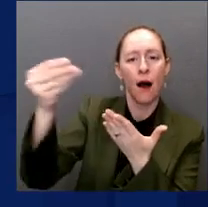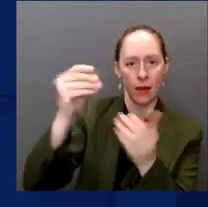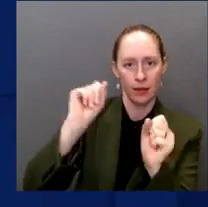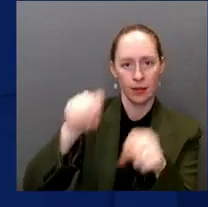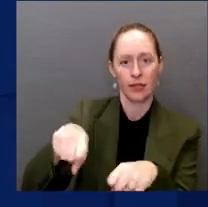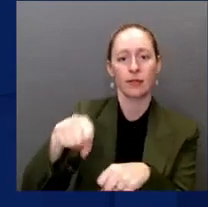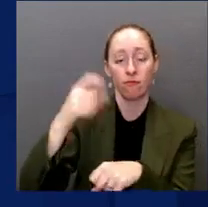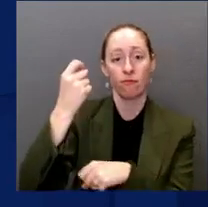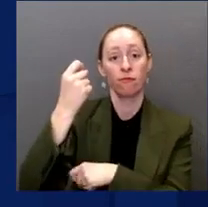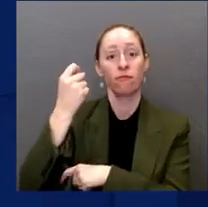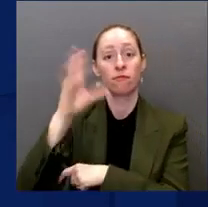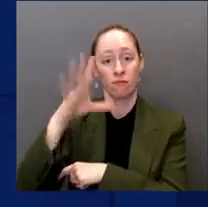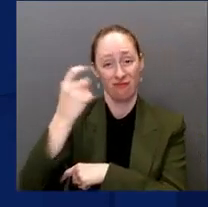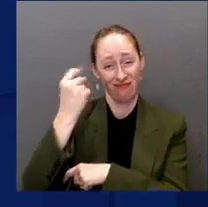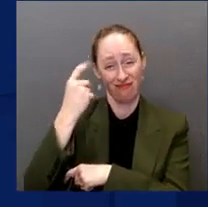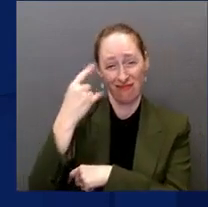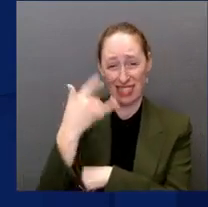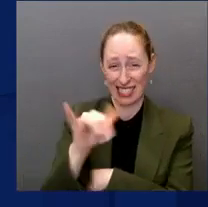a rising prevalence of